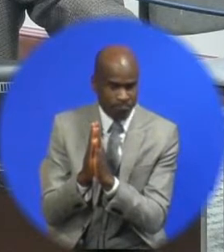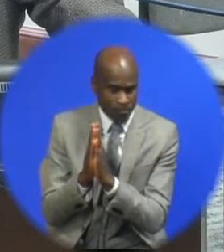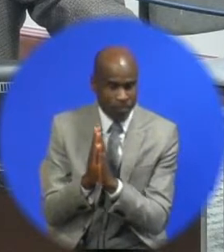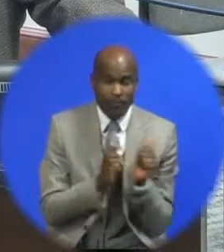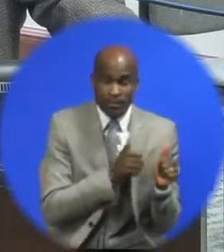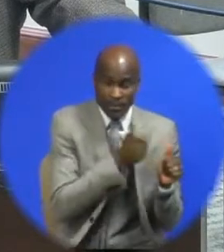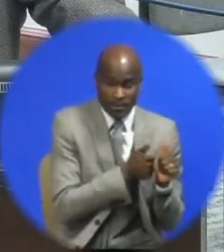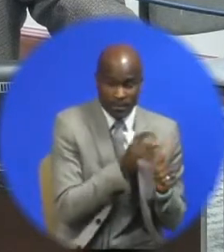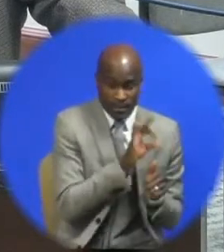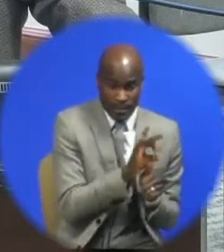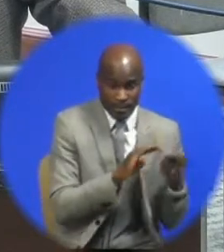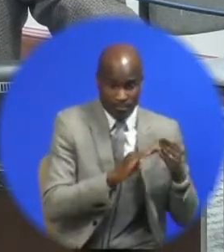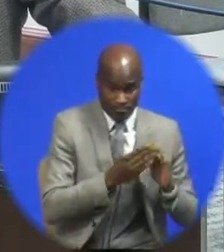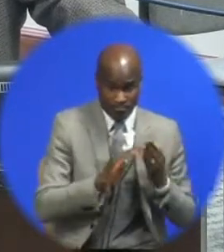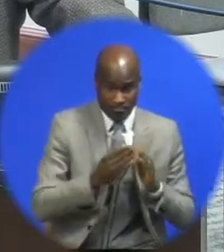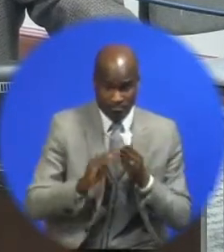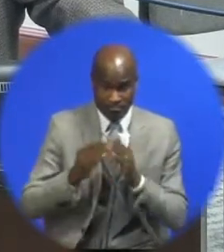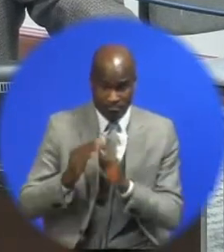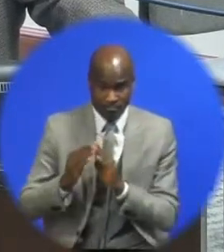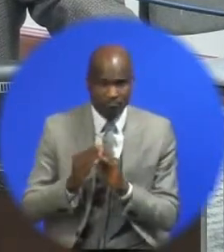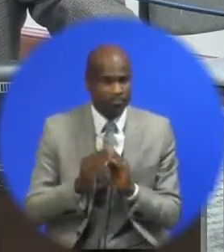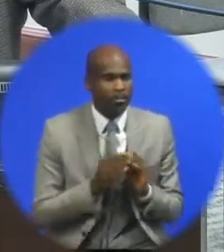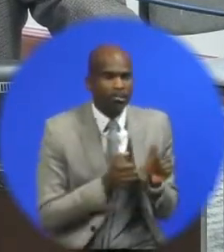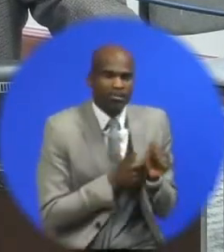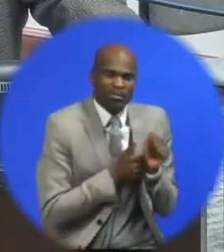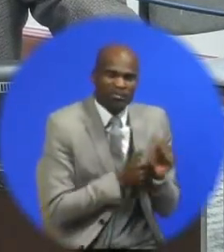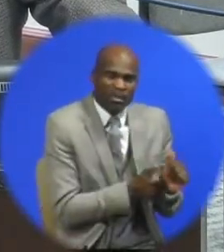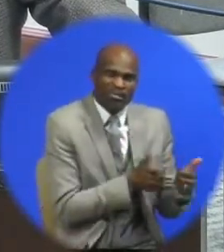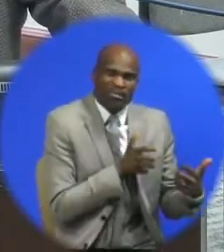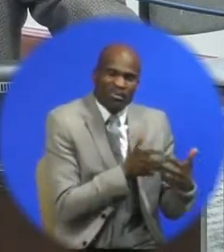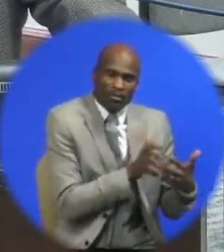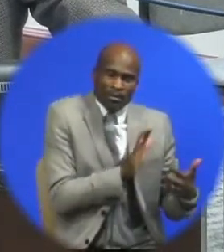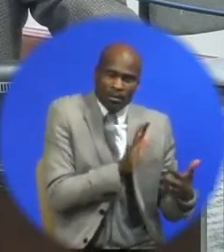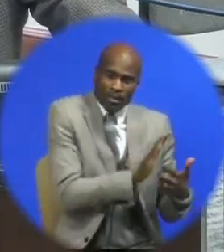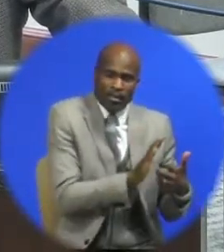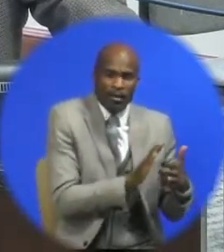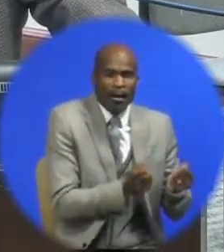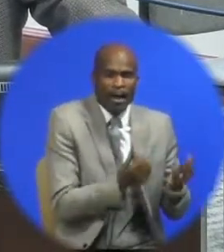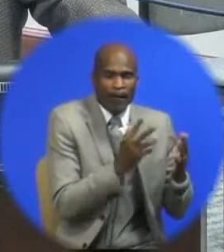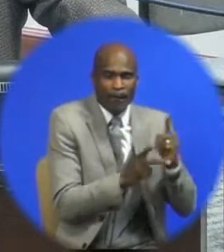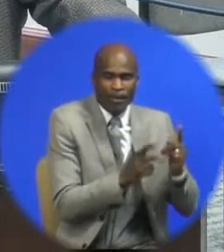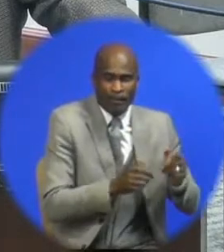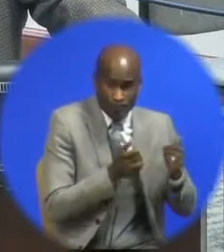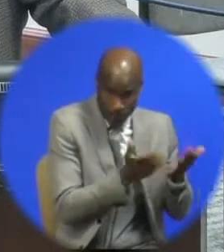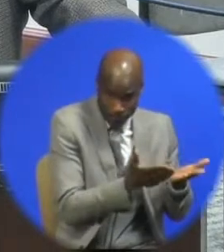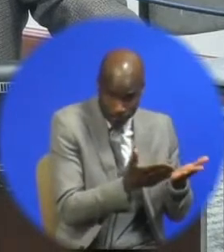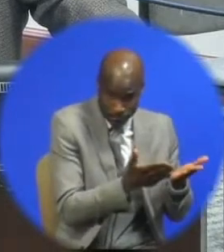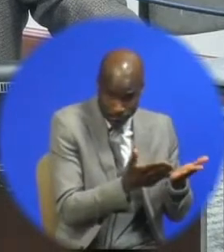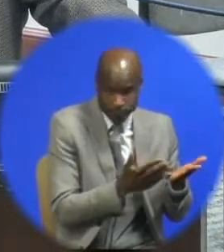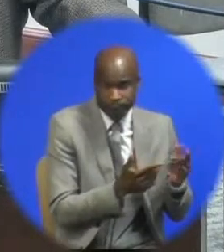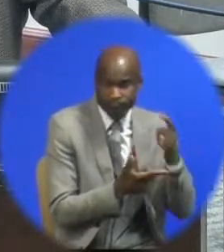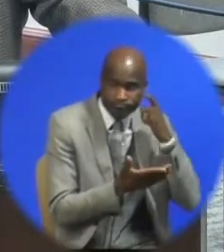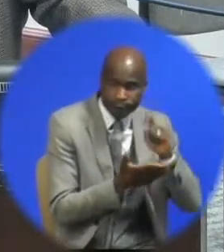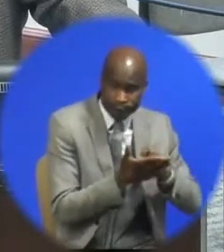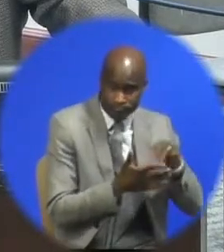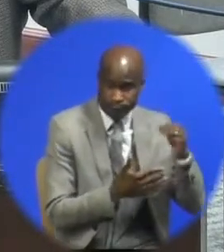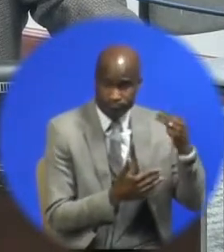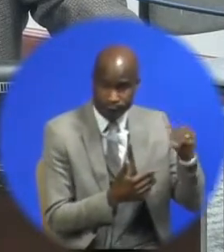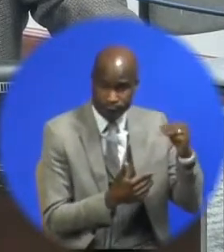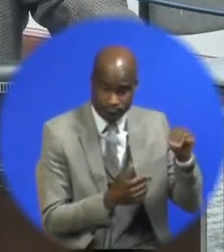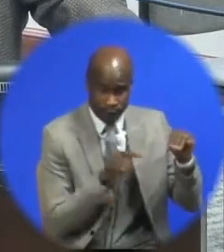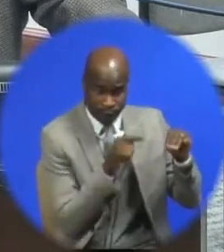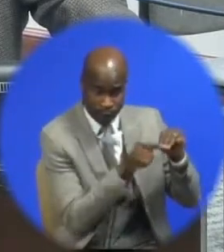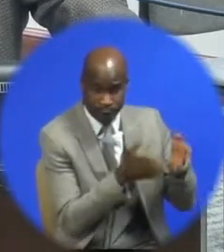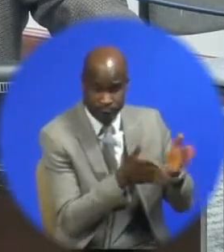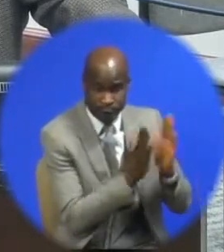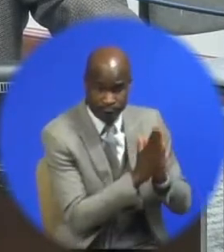municipalities. It's based on population, and as you can see there, the town of Morganton, the request